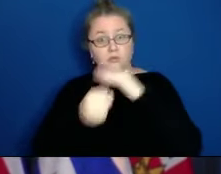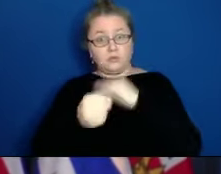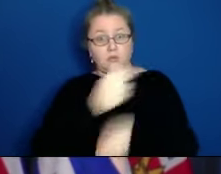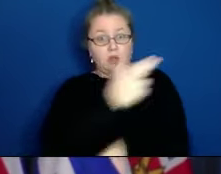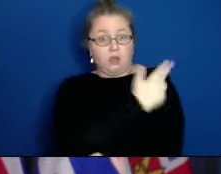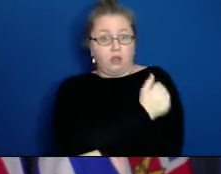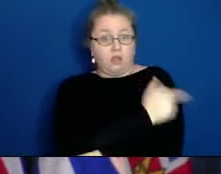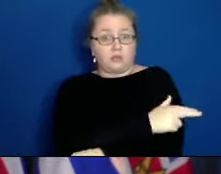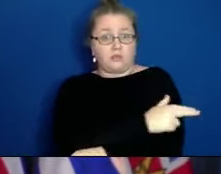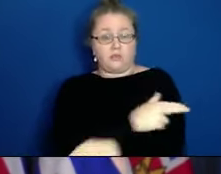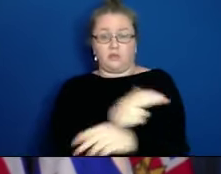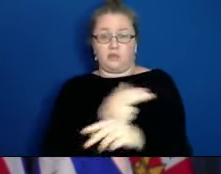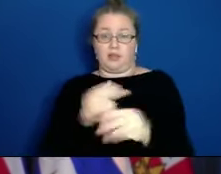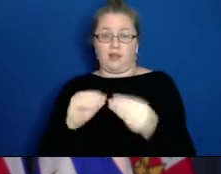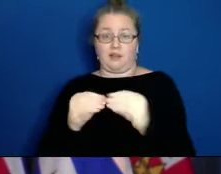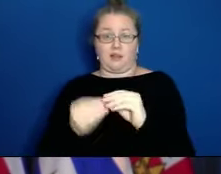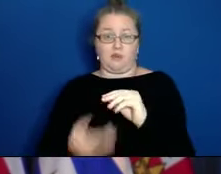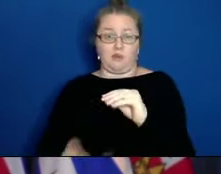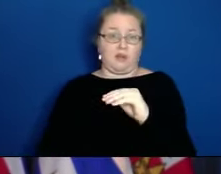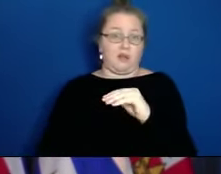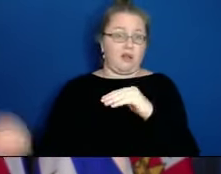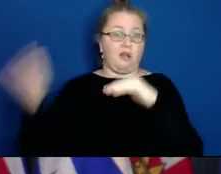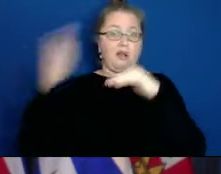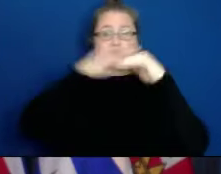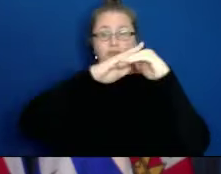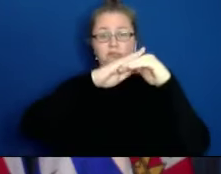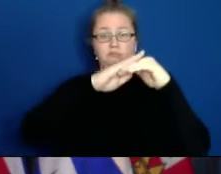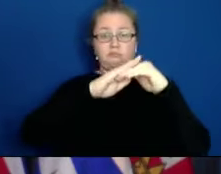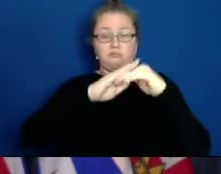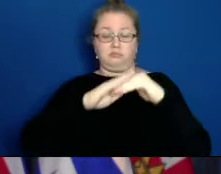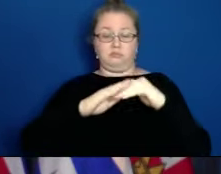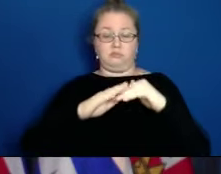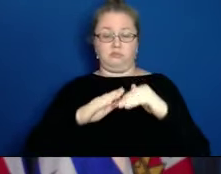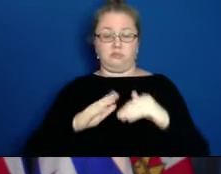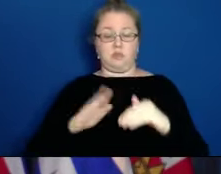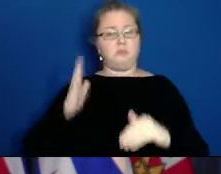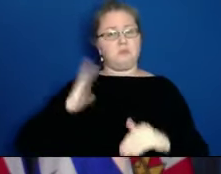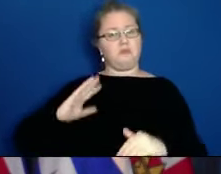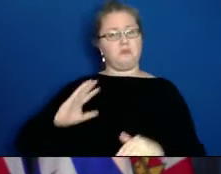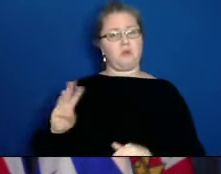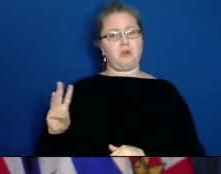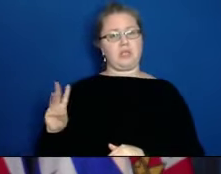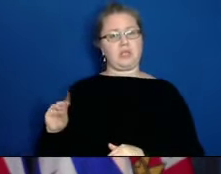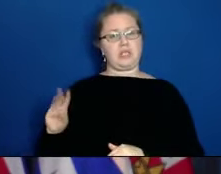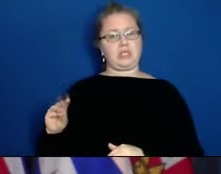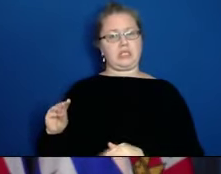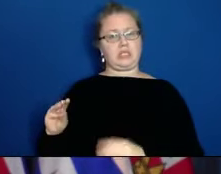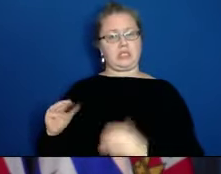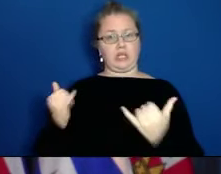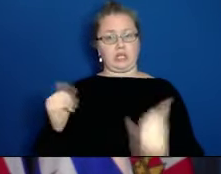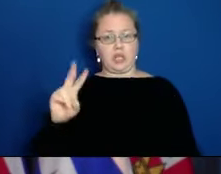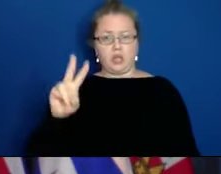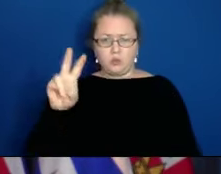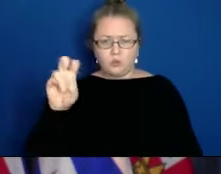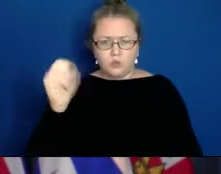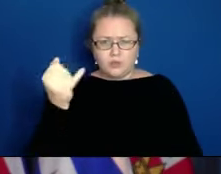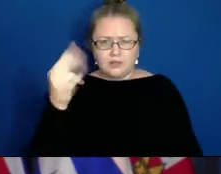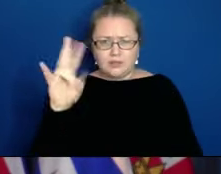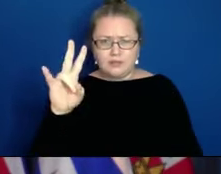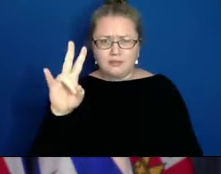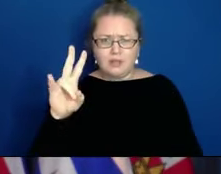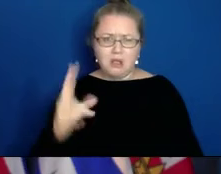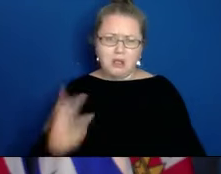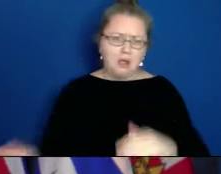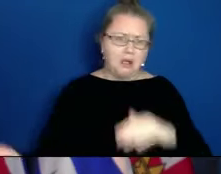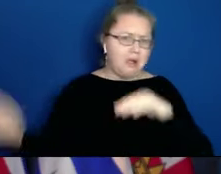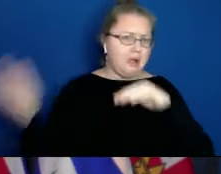period to some number between 60 and 70, had been bouncing around to today's number of 217. The fact that the number of